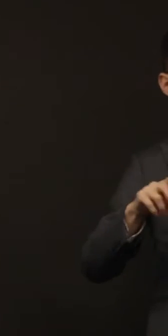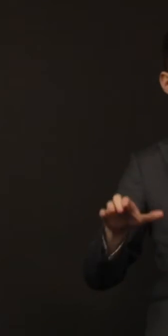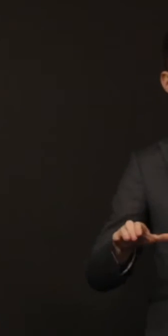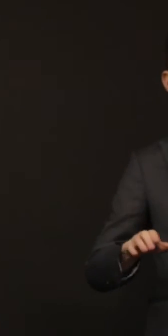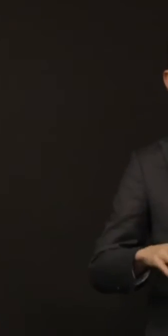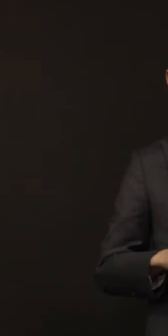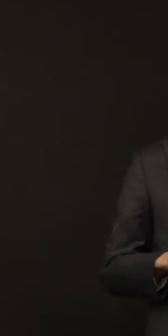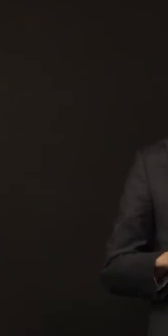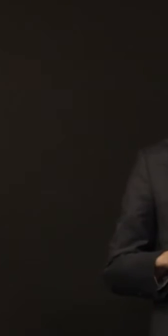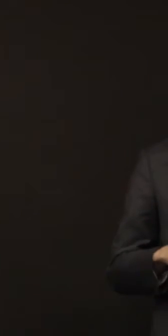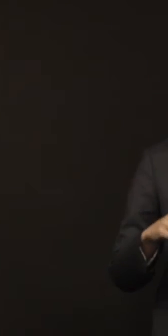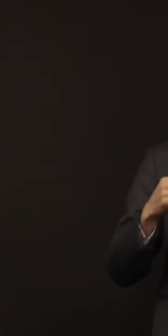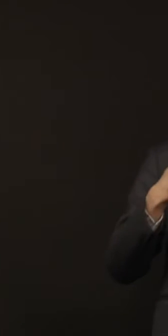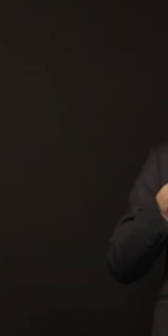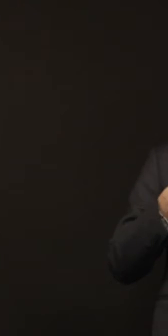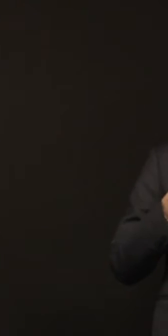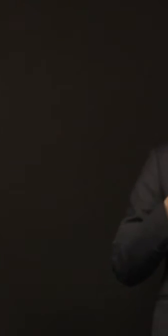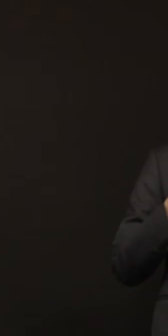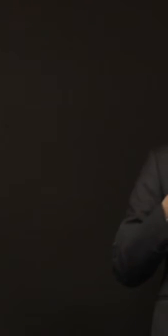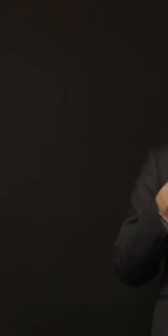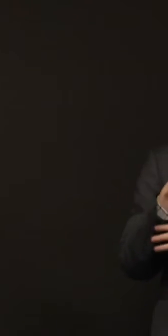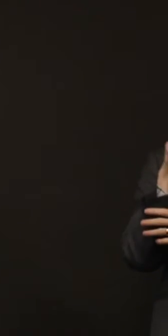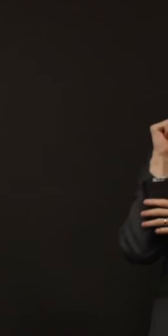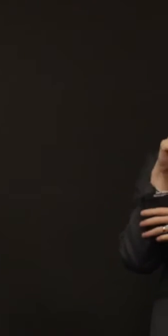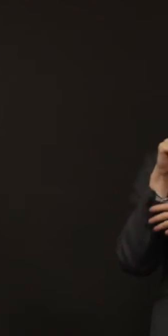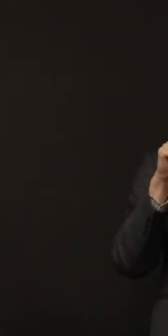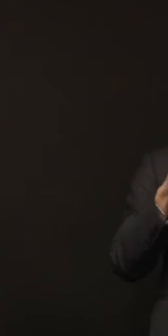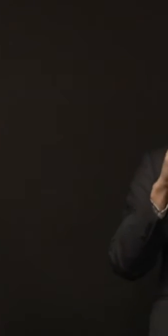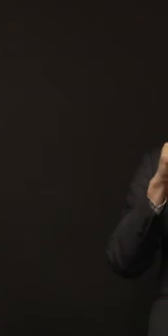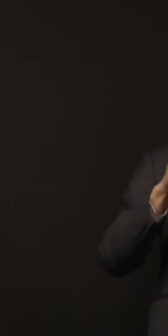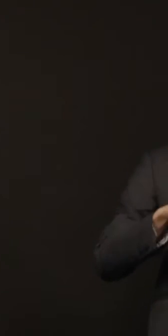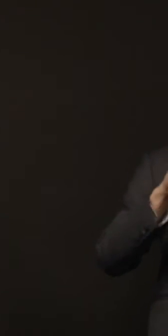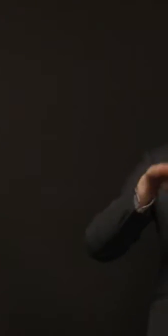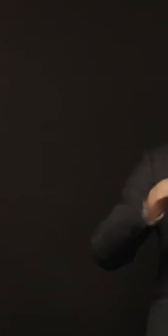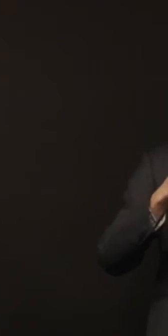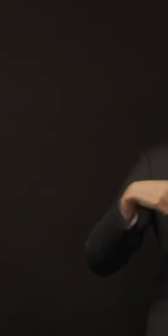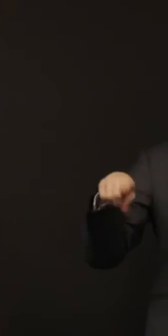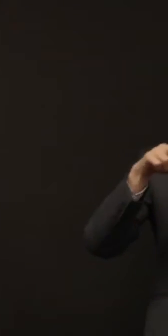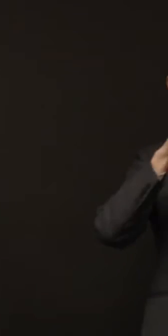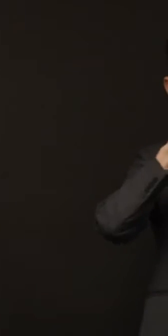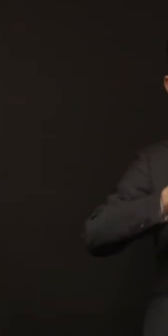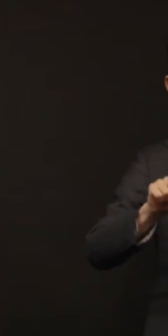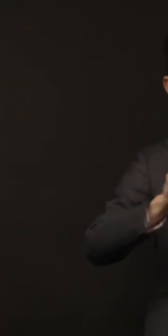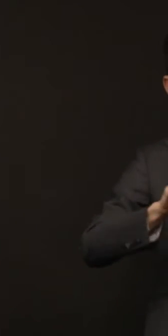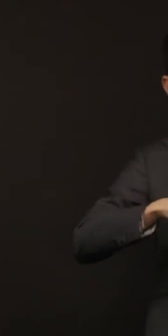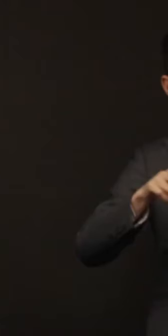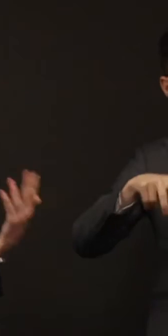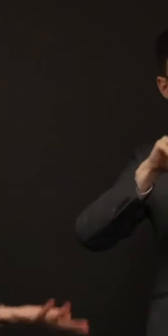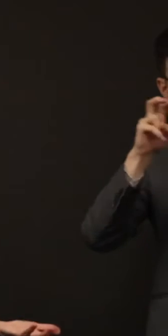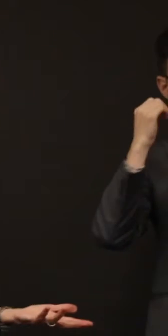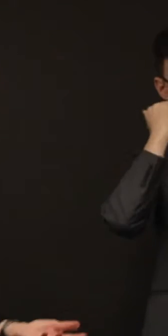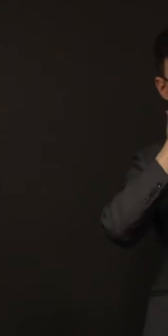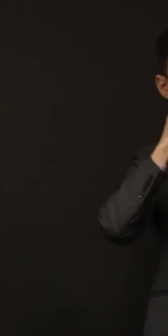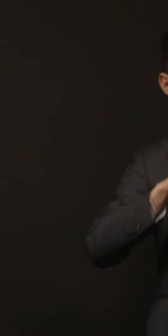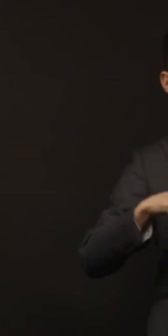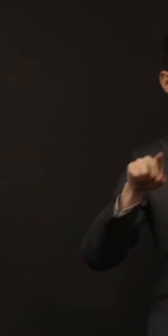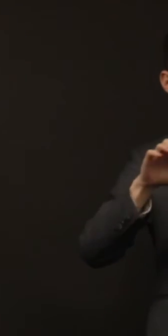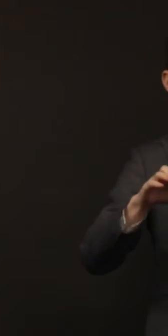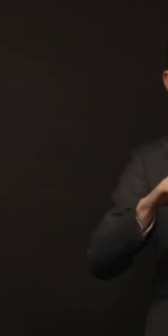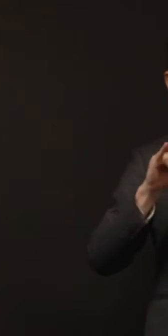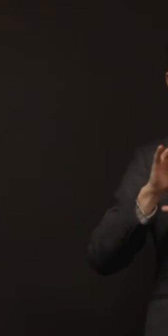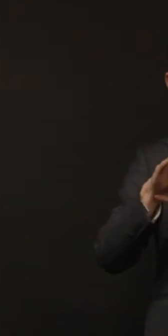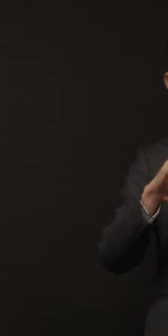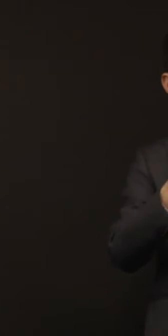I am in awe of what all of you who work on this issue every day are doing. Jennifer mentioned some of the